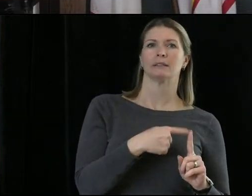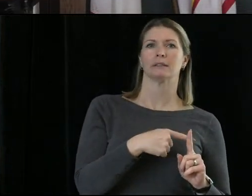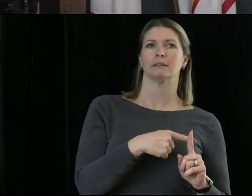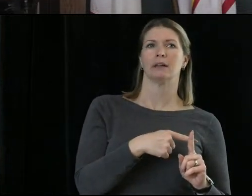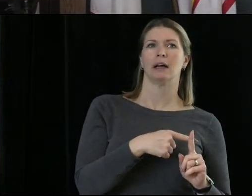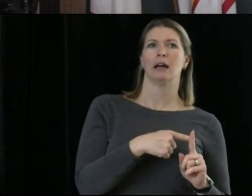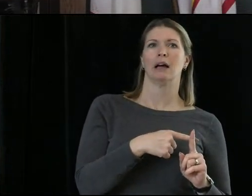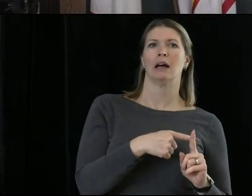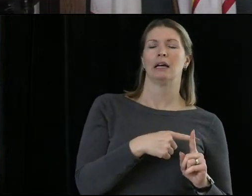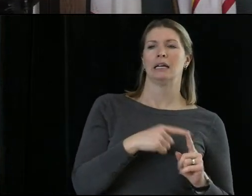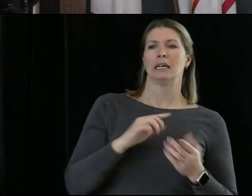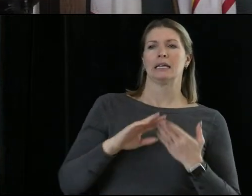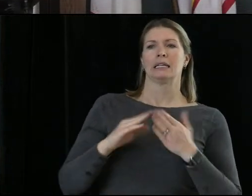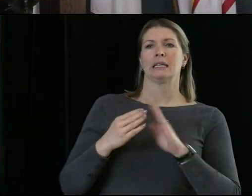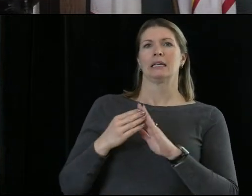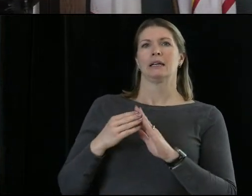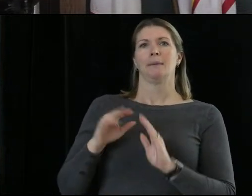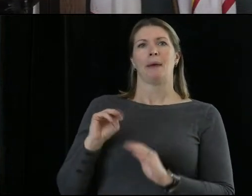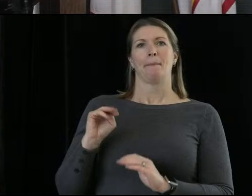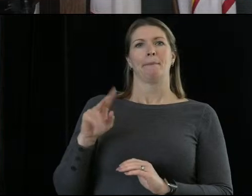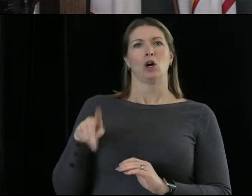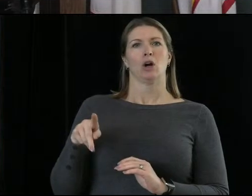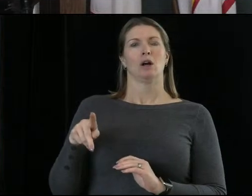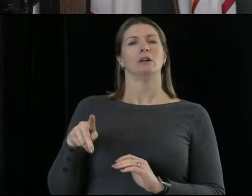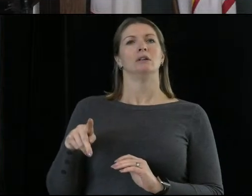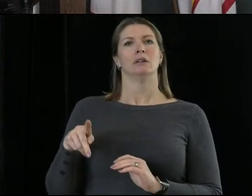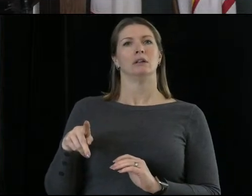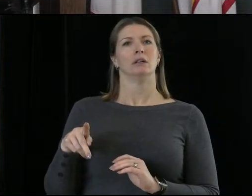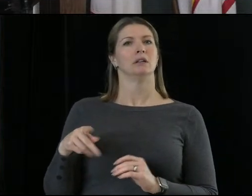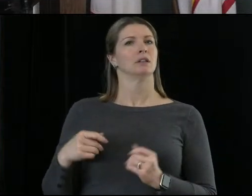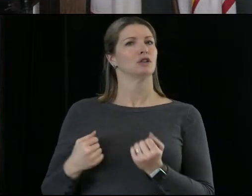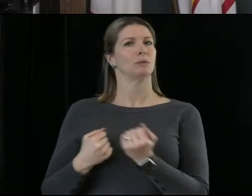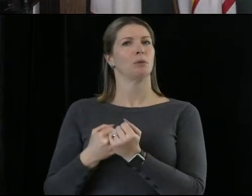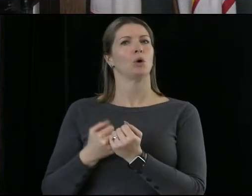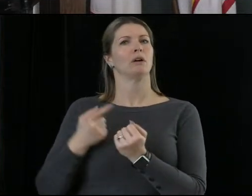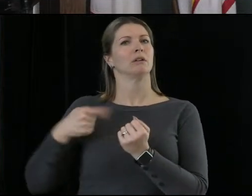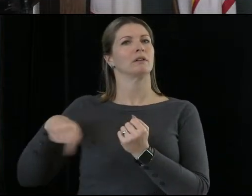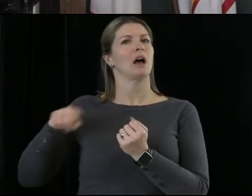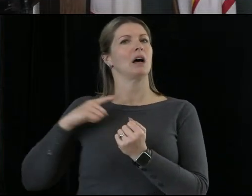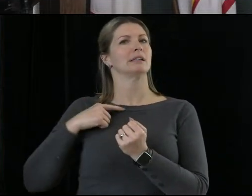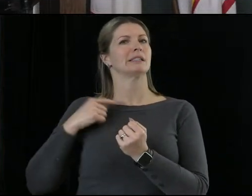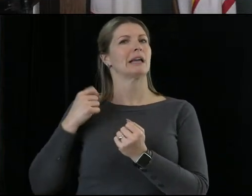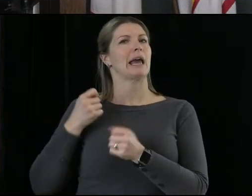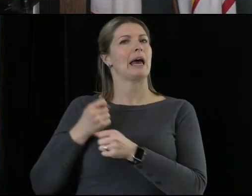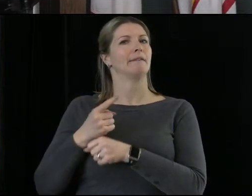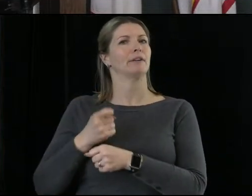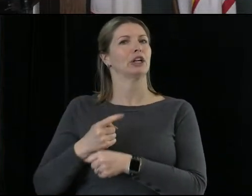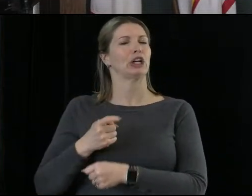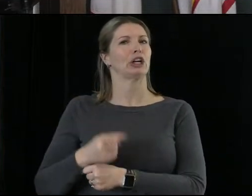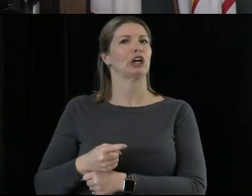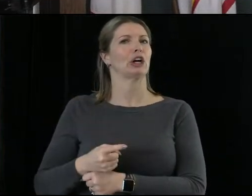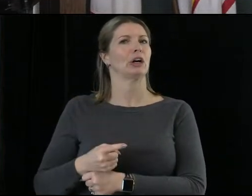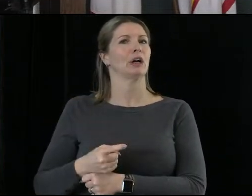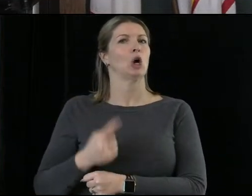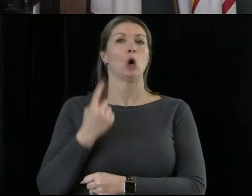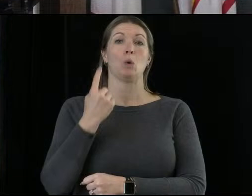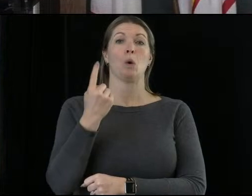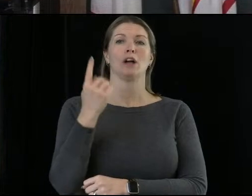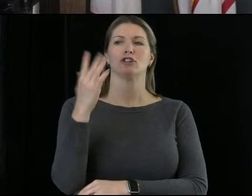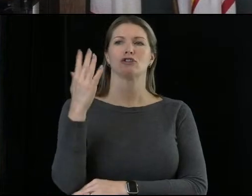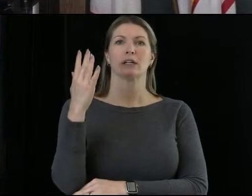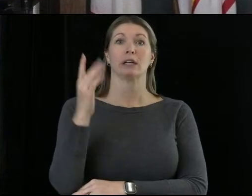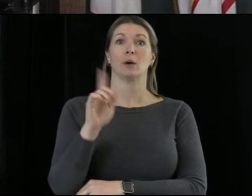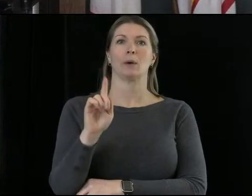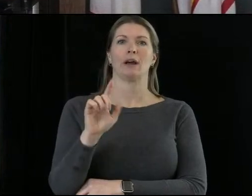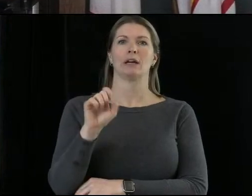the City of Mount Pearl supports our family and Lisa in having a tree lighting in St. David's Park every year, done with purple lights, because not